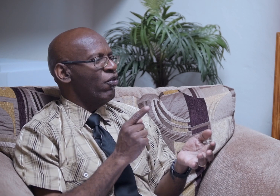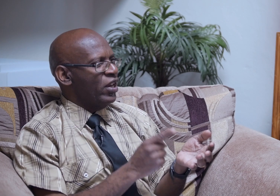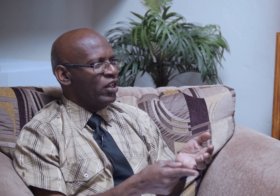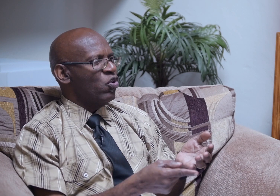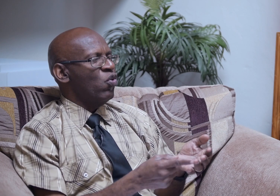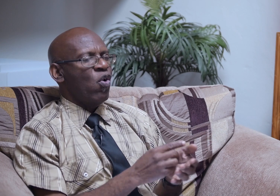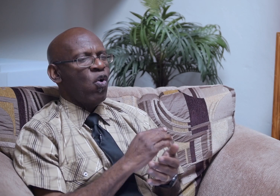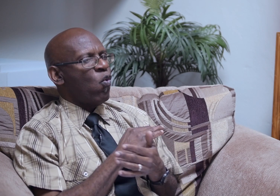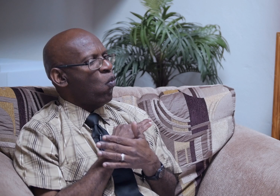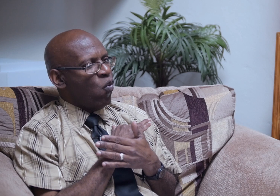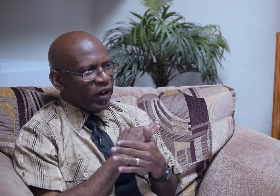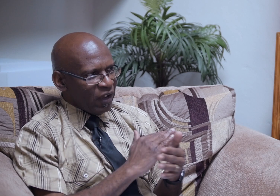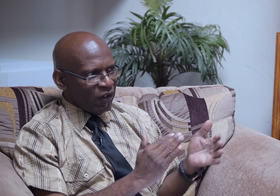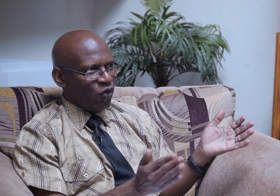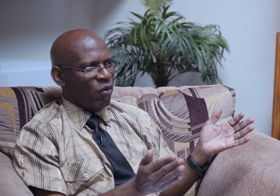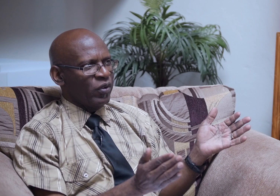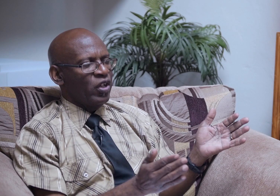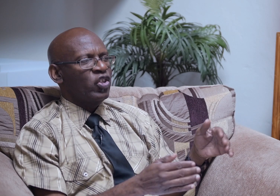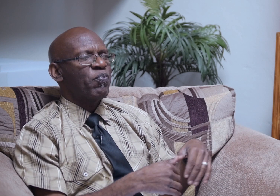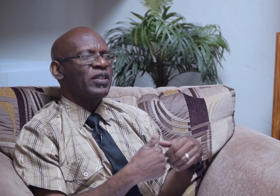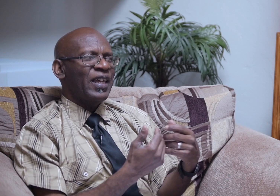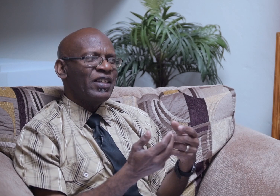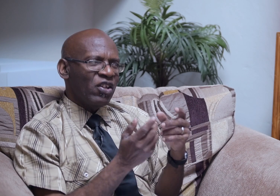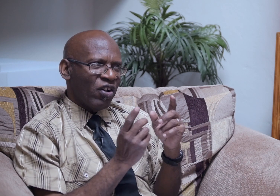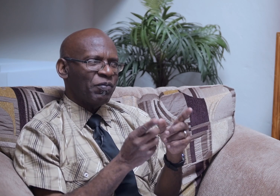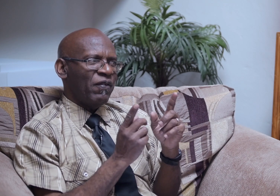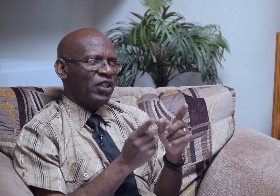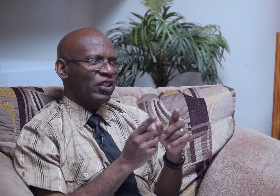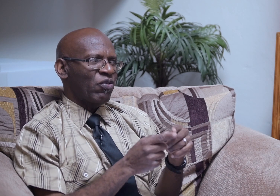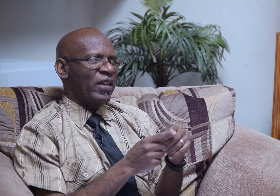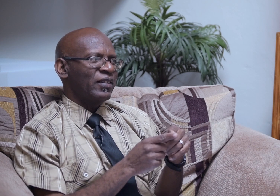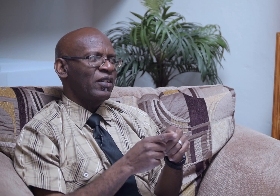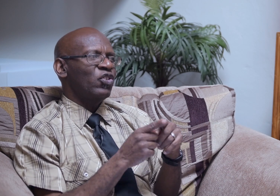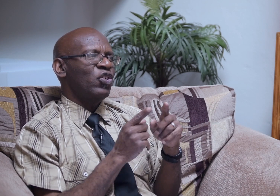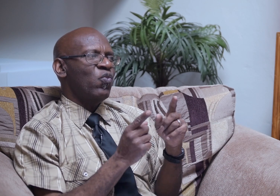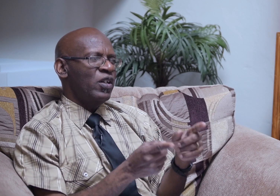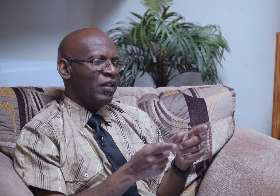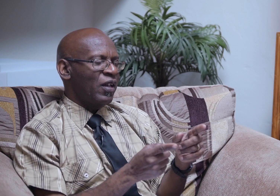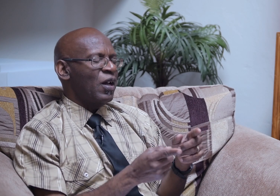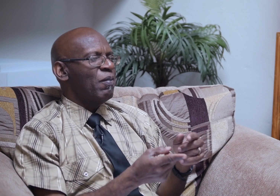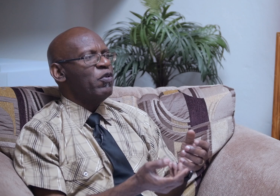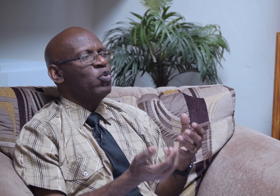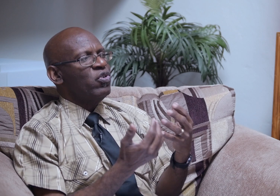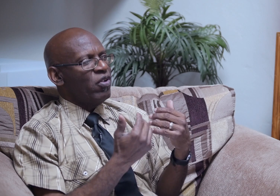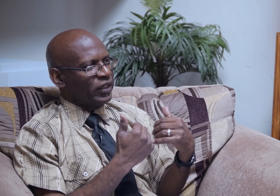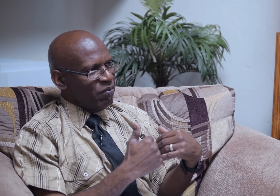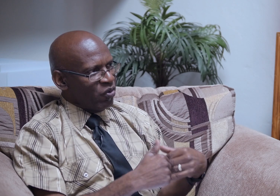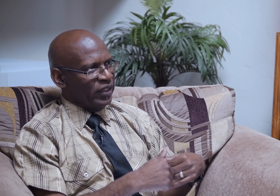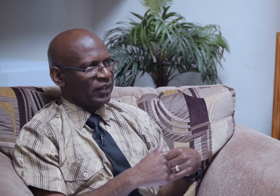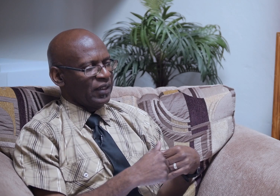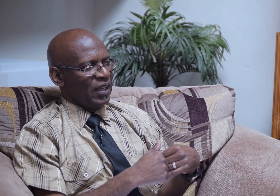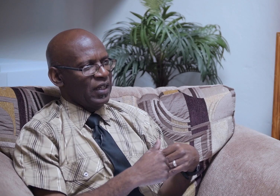television, radio, whatever form to present the gospel of Jesus Christ to the world. But we do